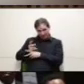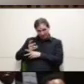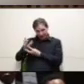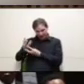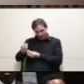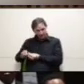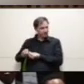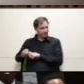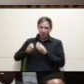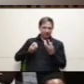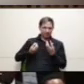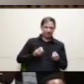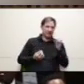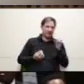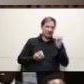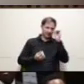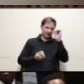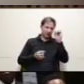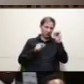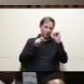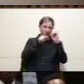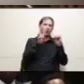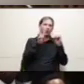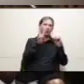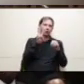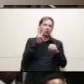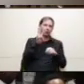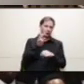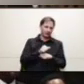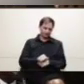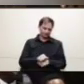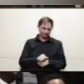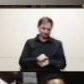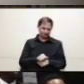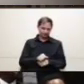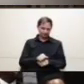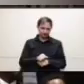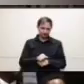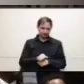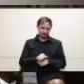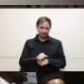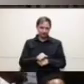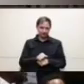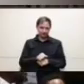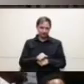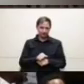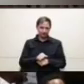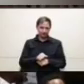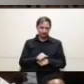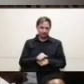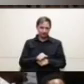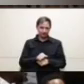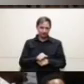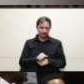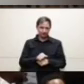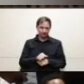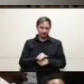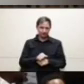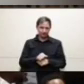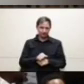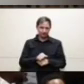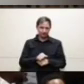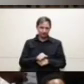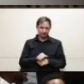is at 0.42. Honorable Chair, we have remedial action to capacitate or to increase